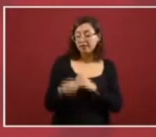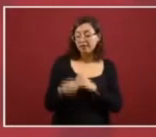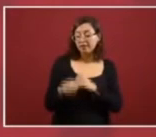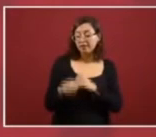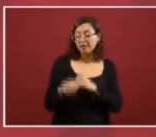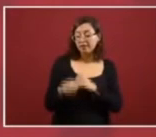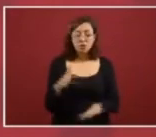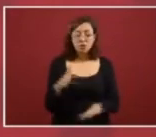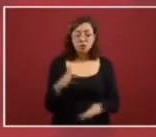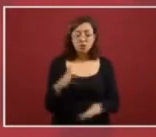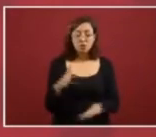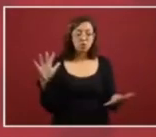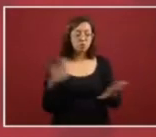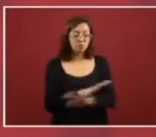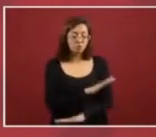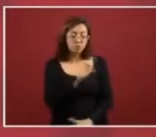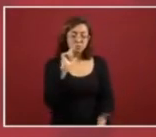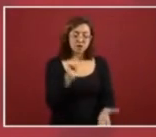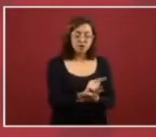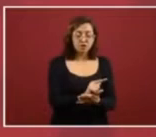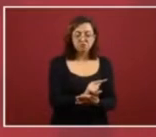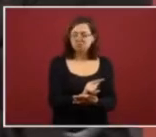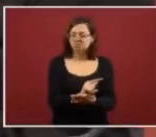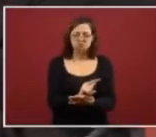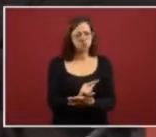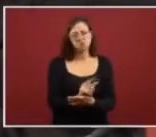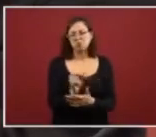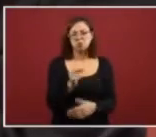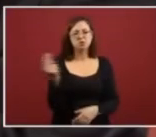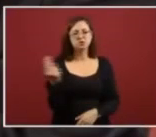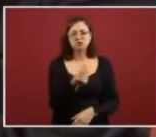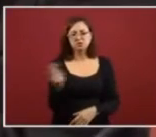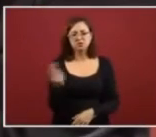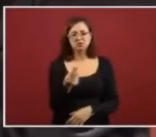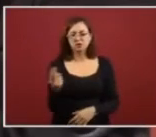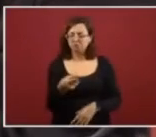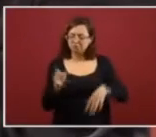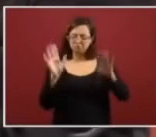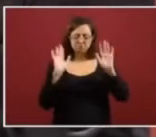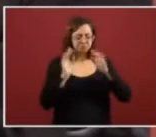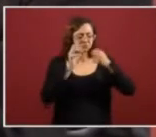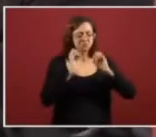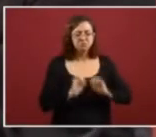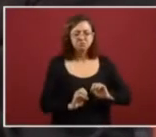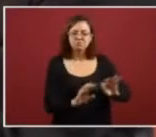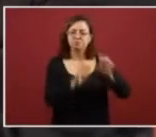legal margins. Si no, nos vamos con